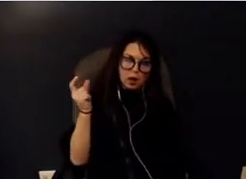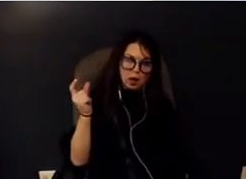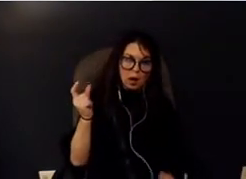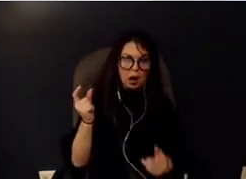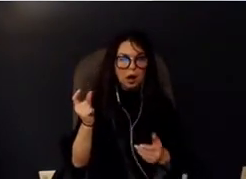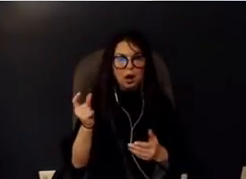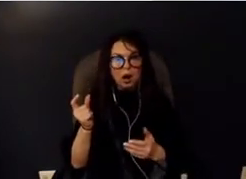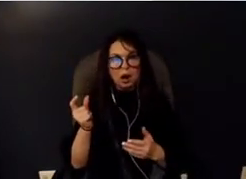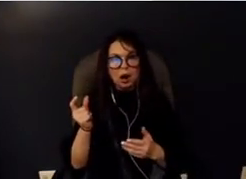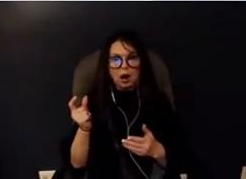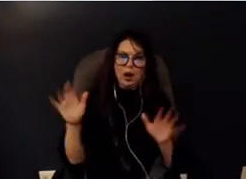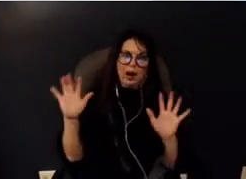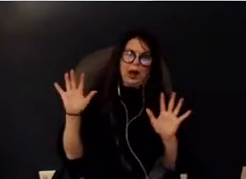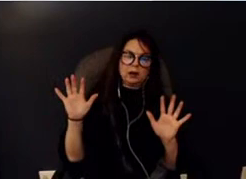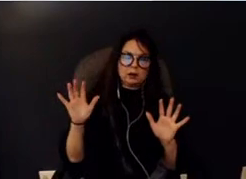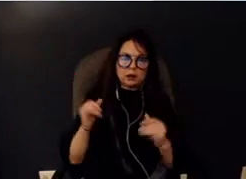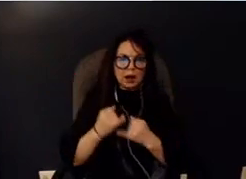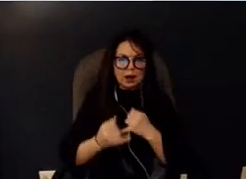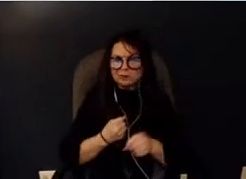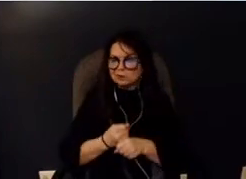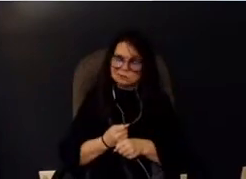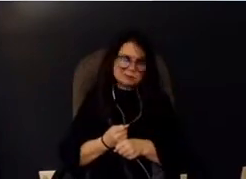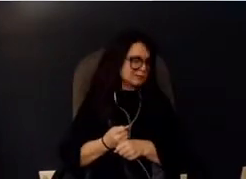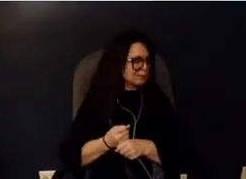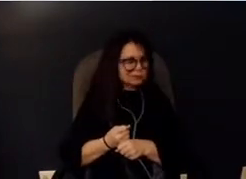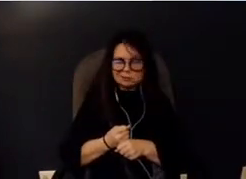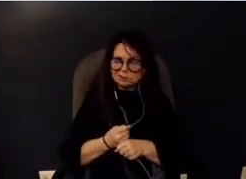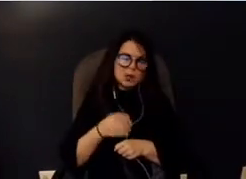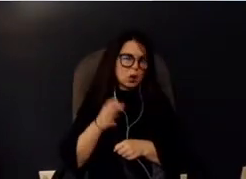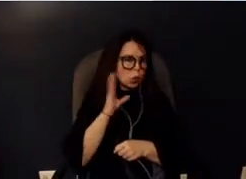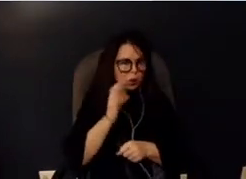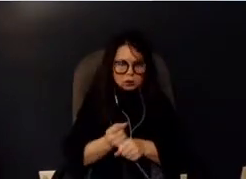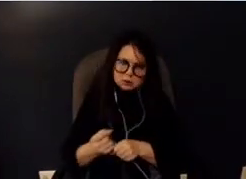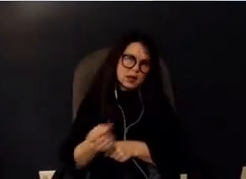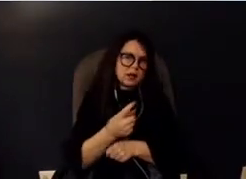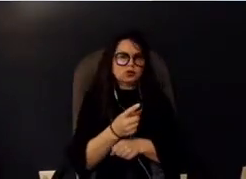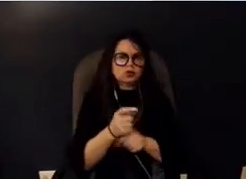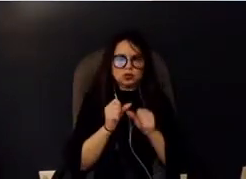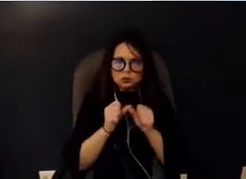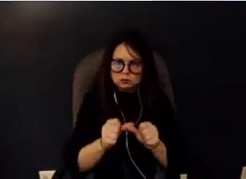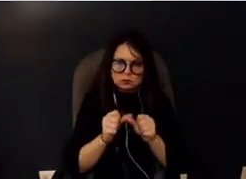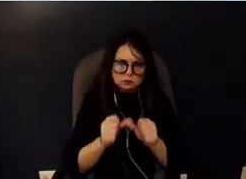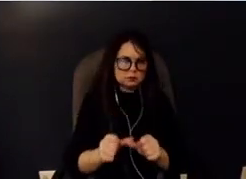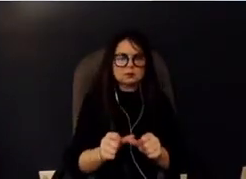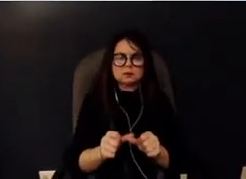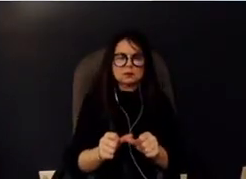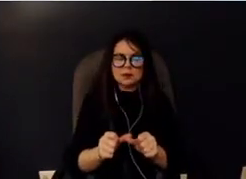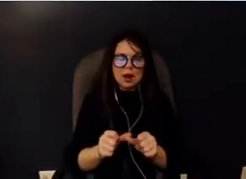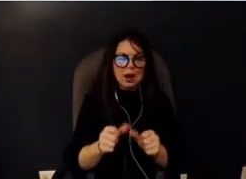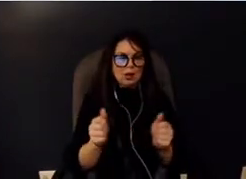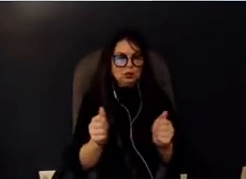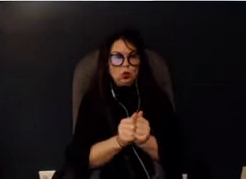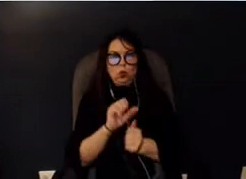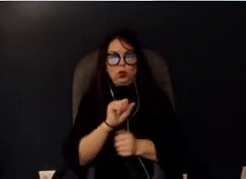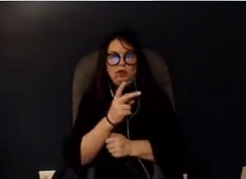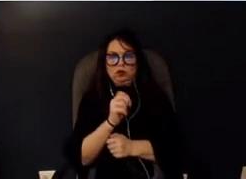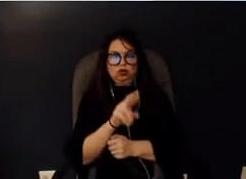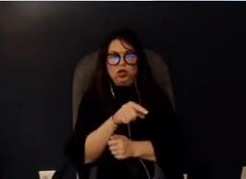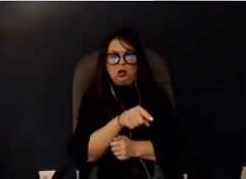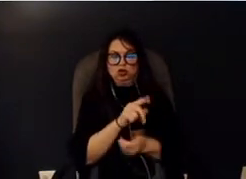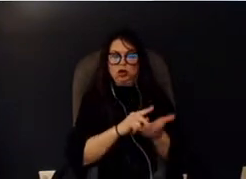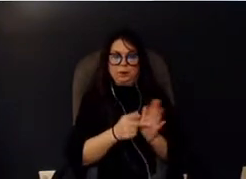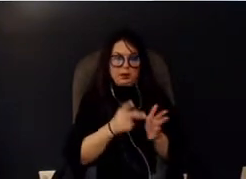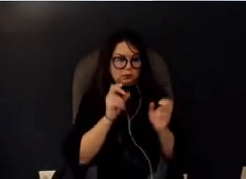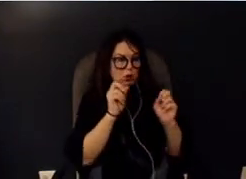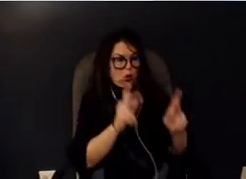year. That's going to continue into 2021, and it's not going to just end with the shelters. I'm extremely